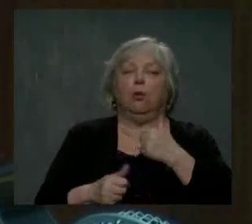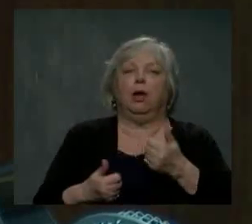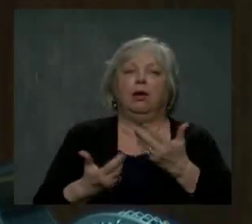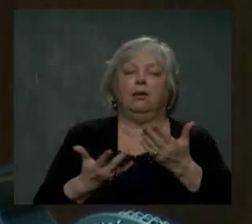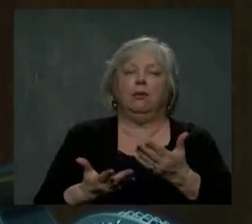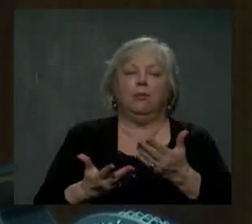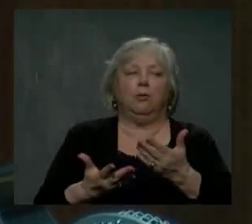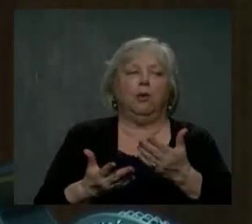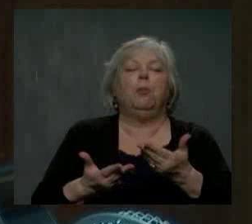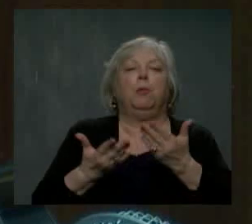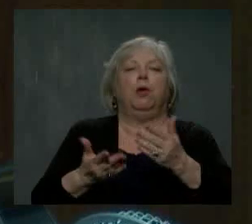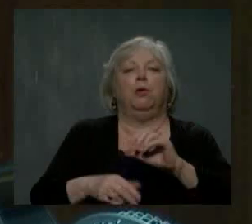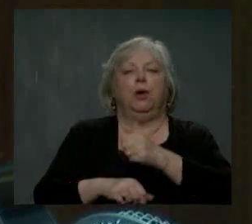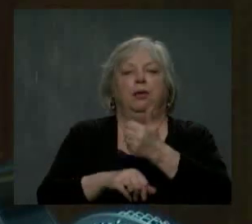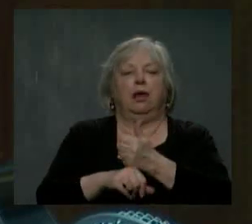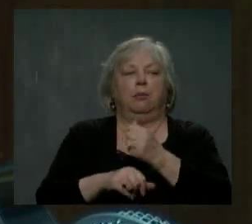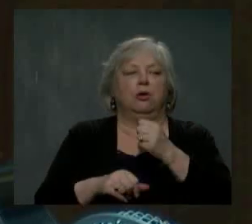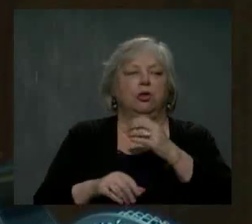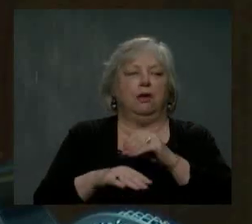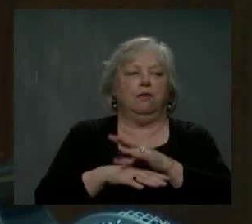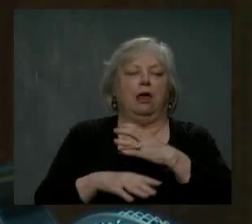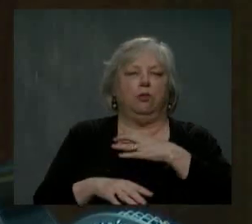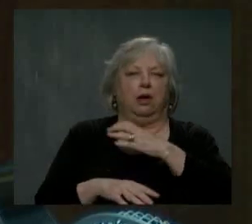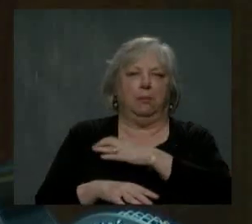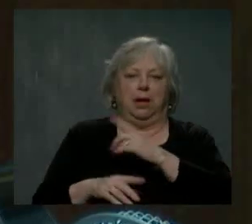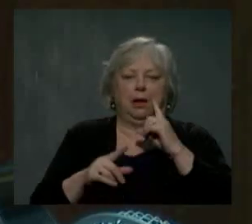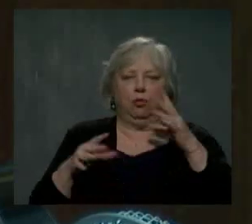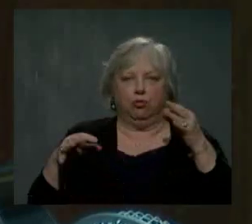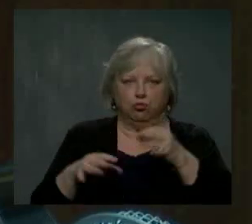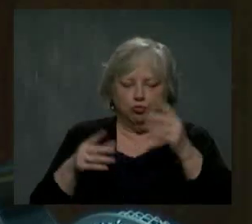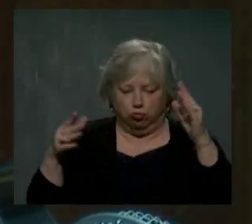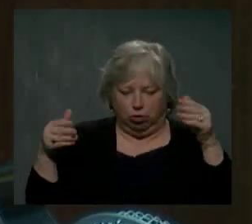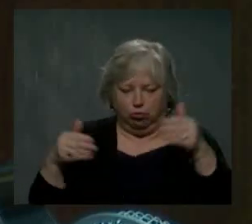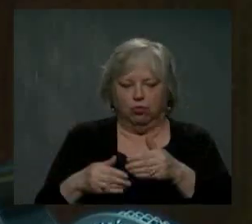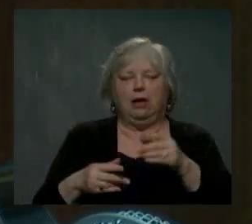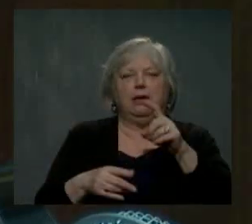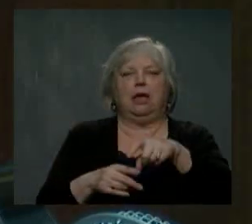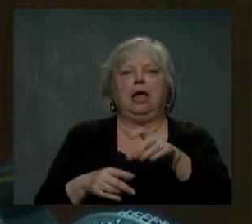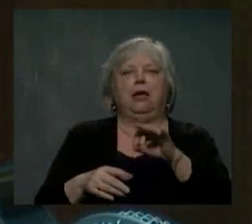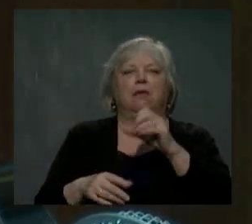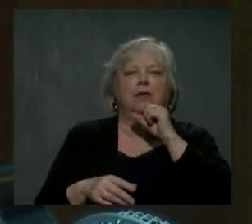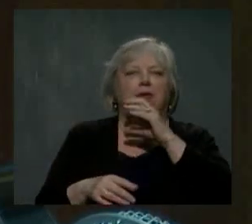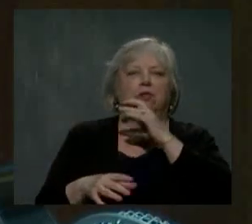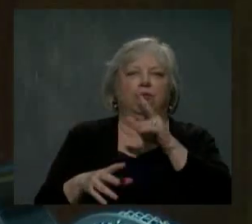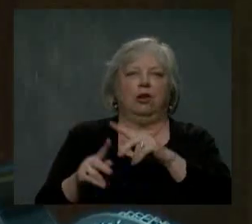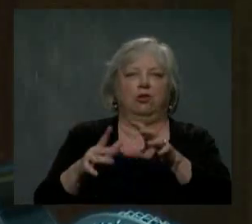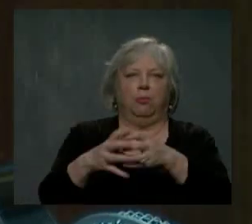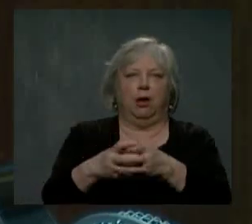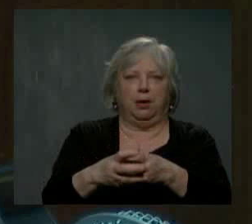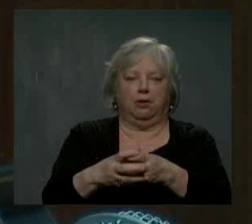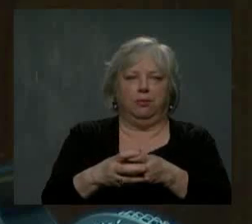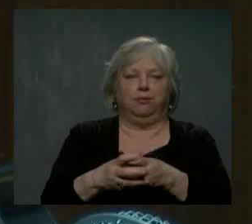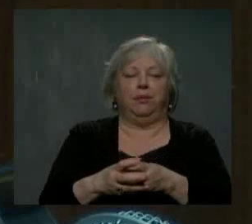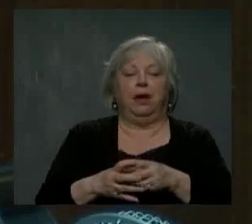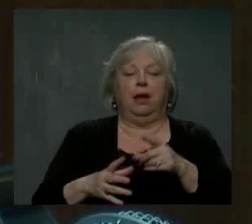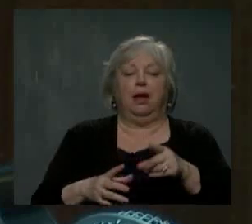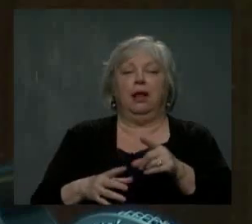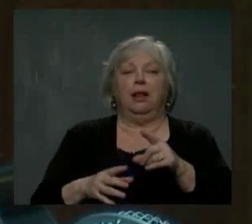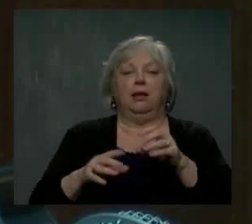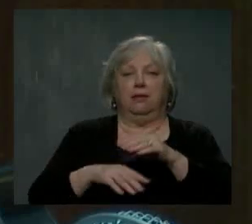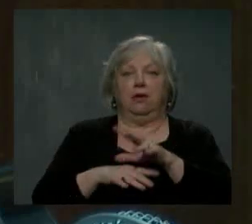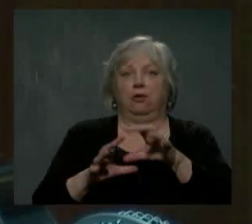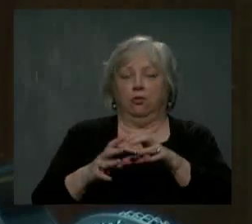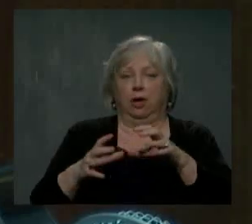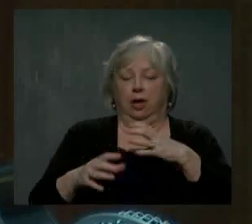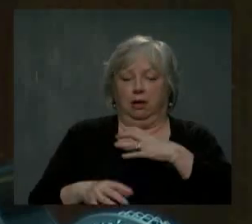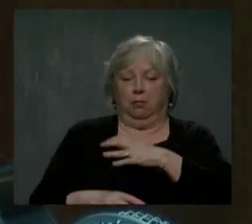committee to assist us in addressing the needs of this population. Now, the duties that I'm asking this advisory